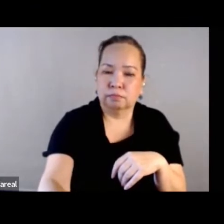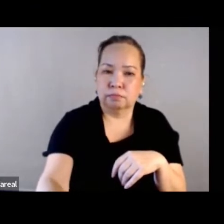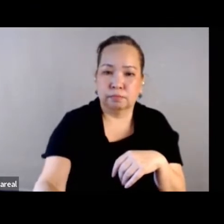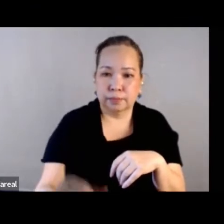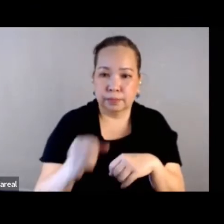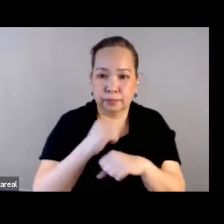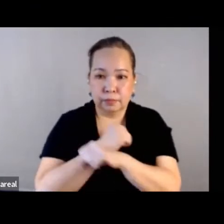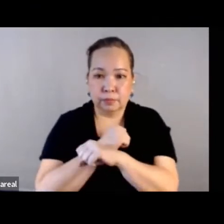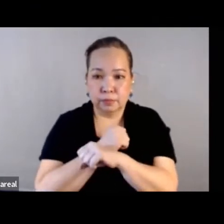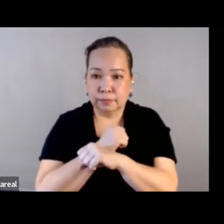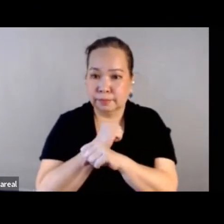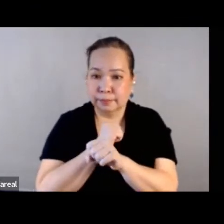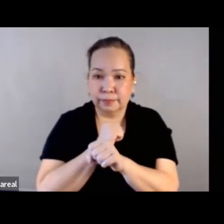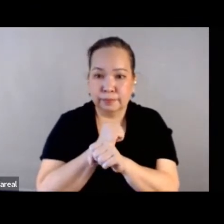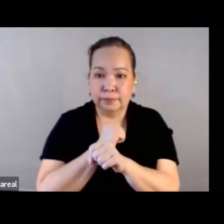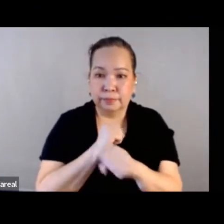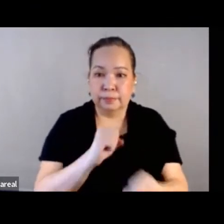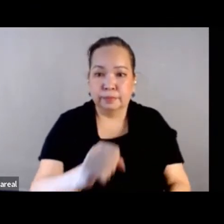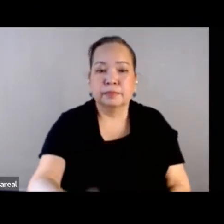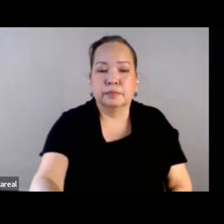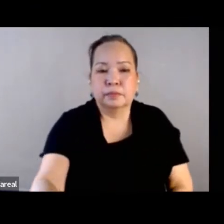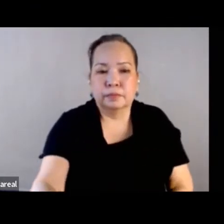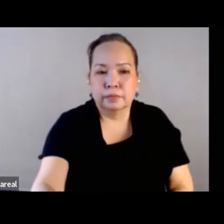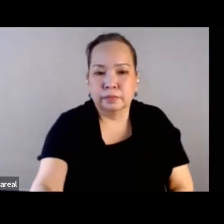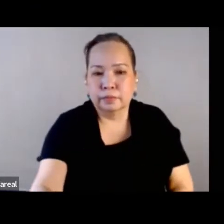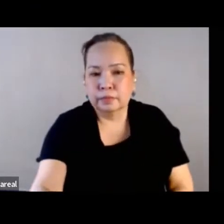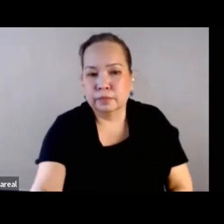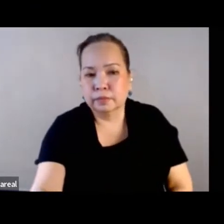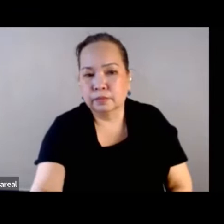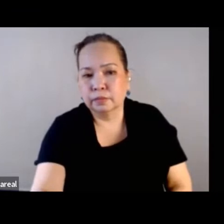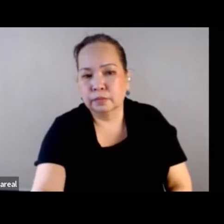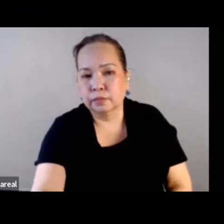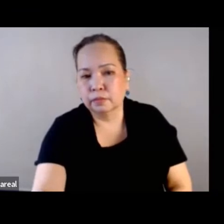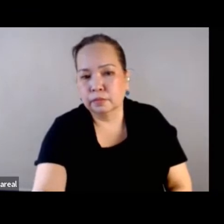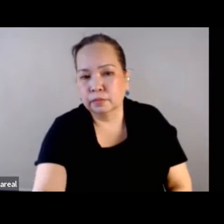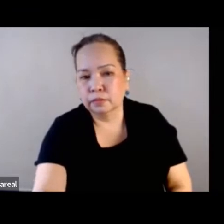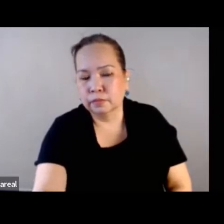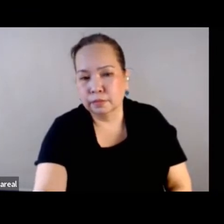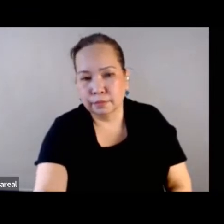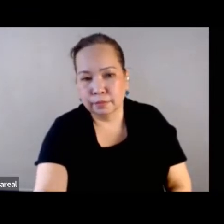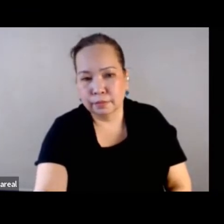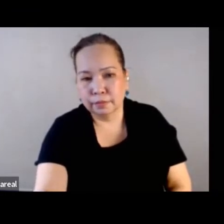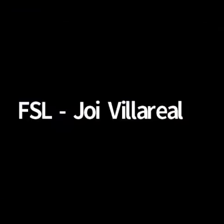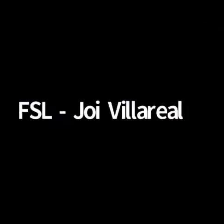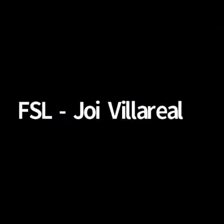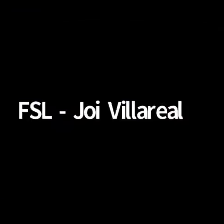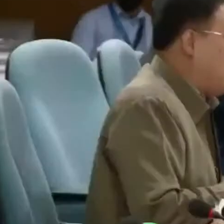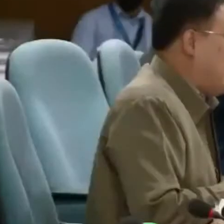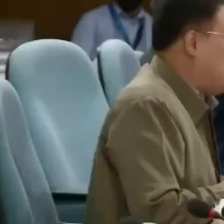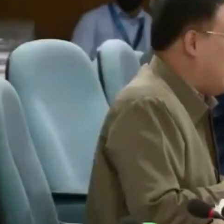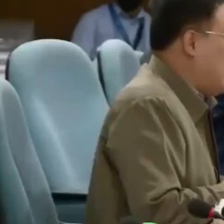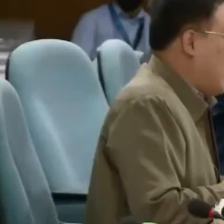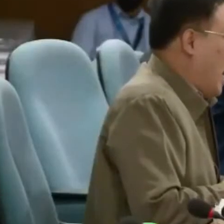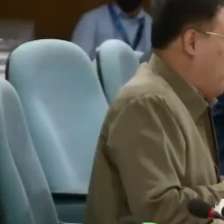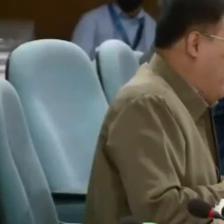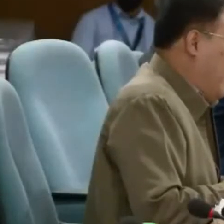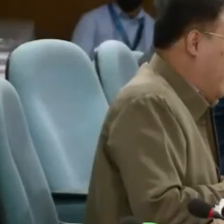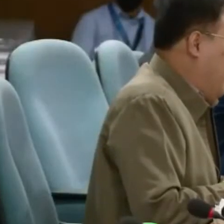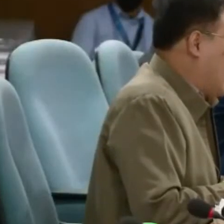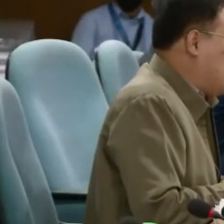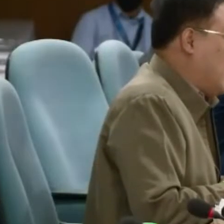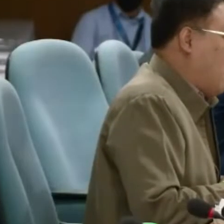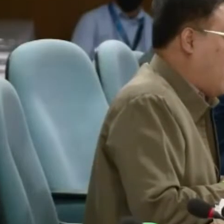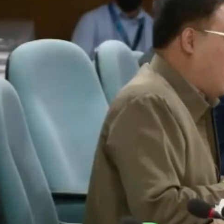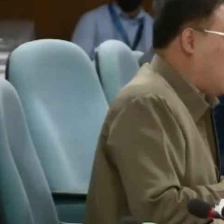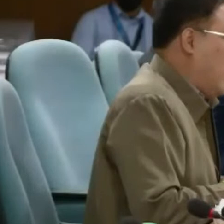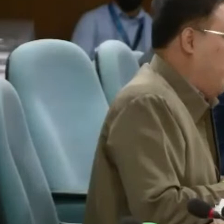that will tell us the importance of using the mother tongue, using international studies as basis, we